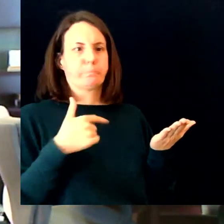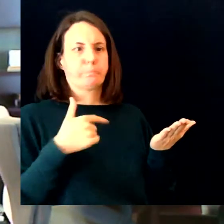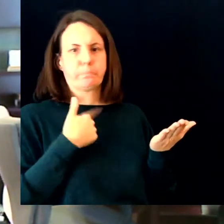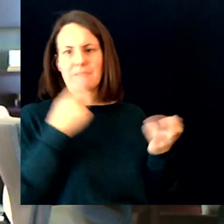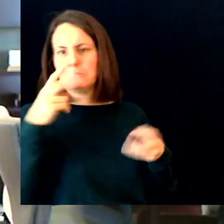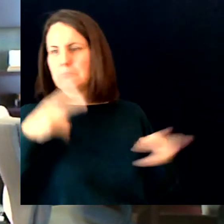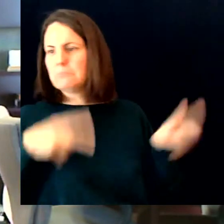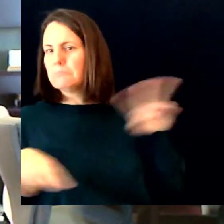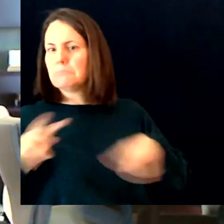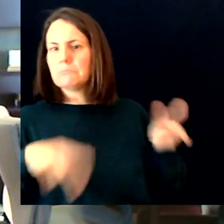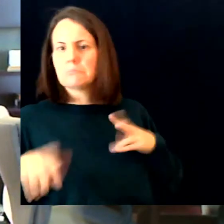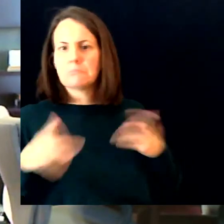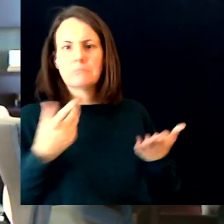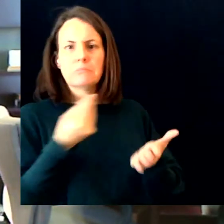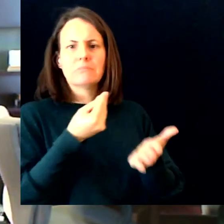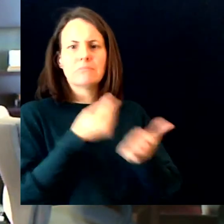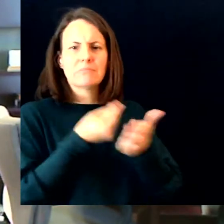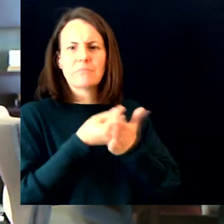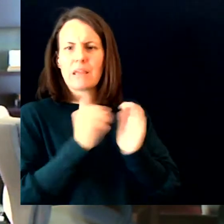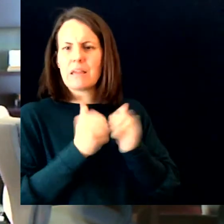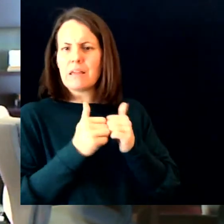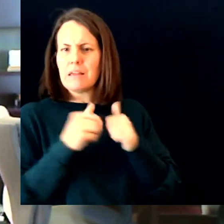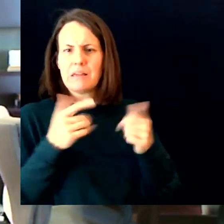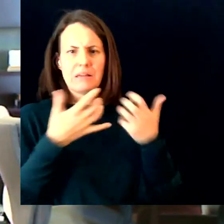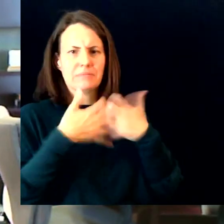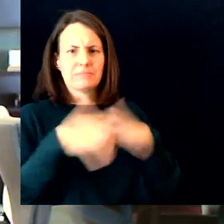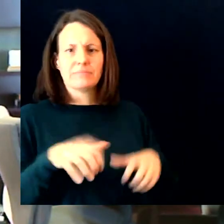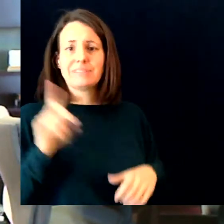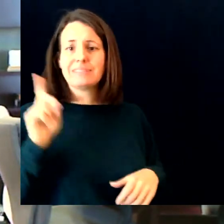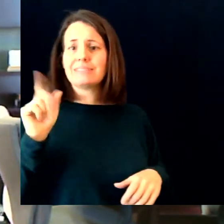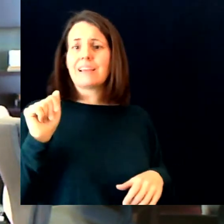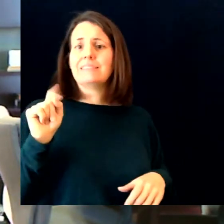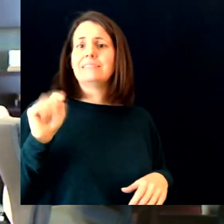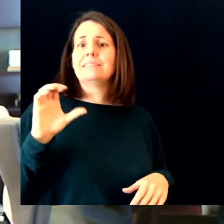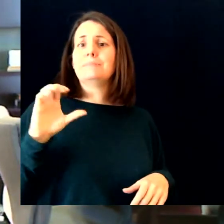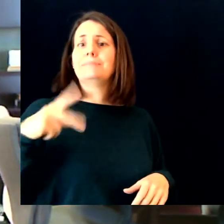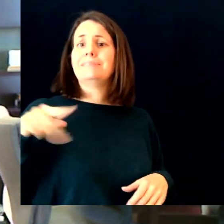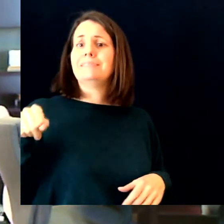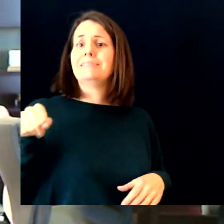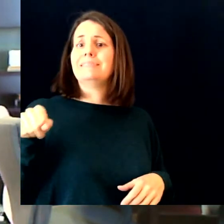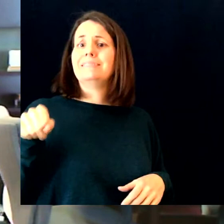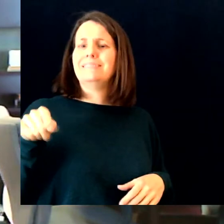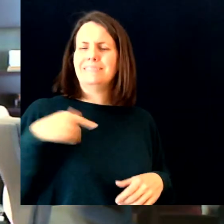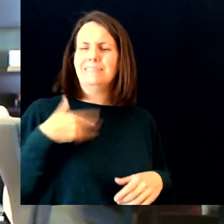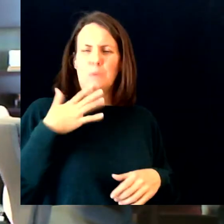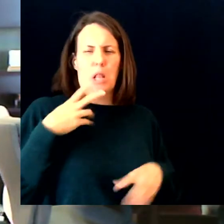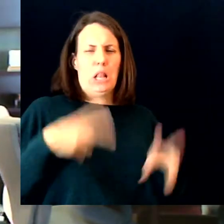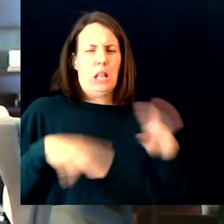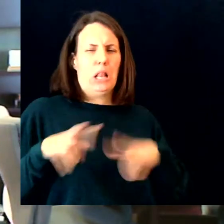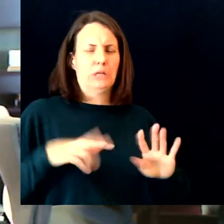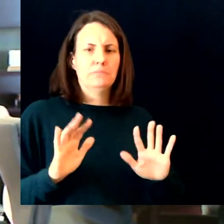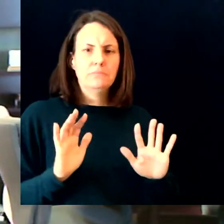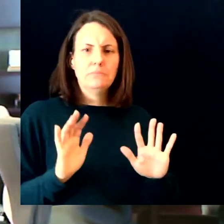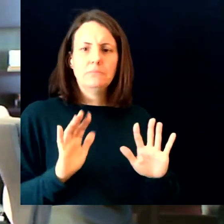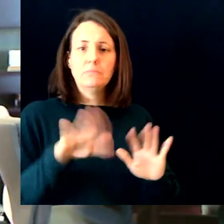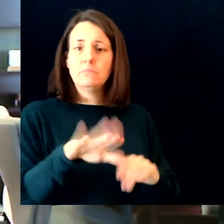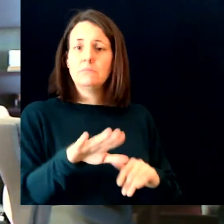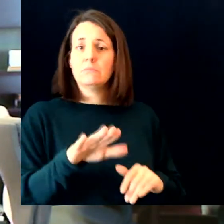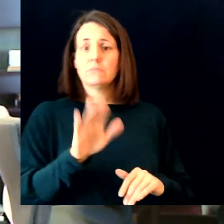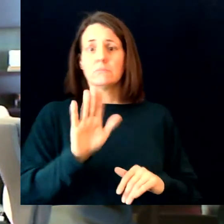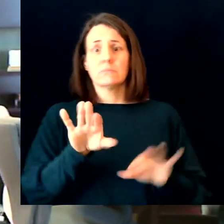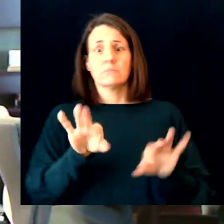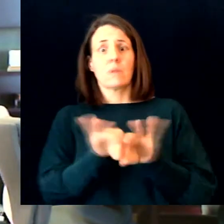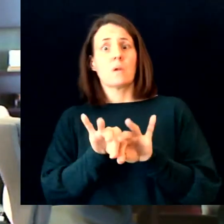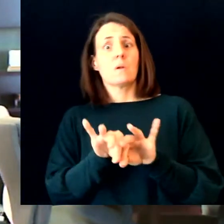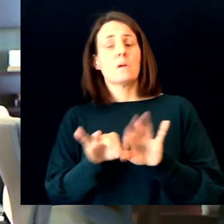of Agriculture, Trade and Consumer Protection. I think the important thing for people to know is that it's really important to